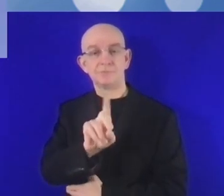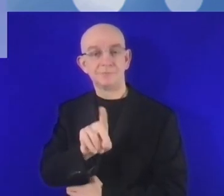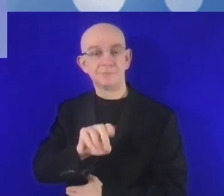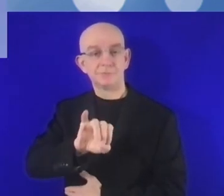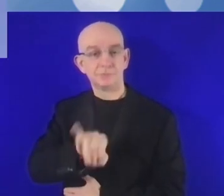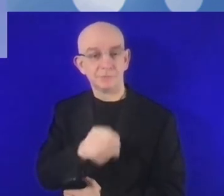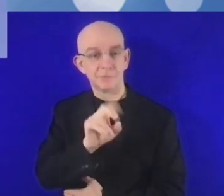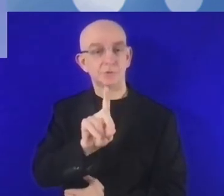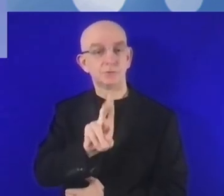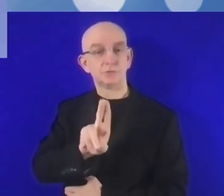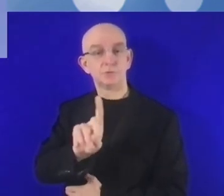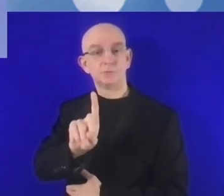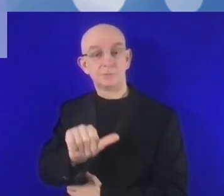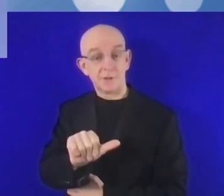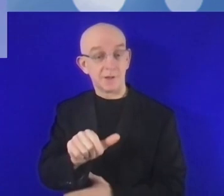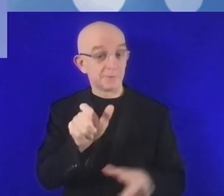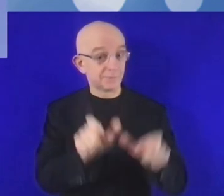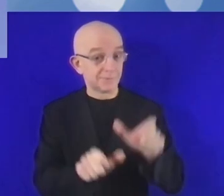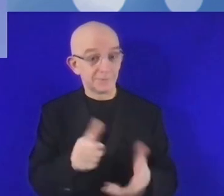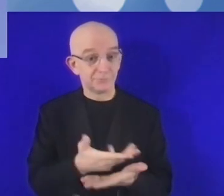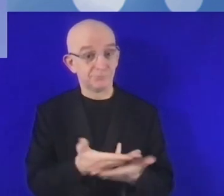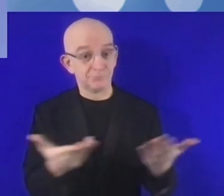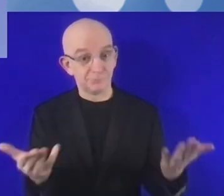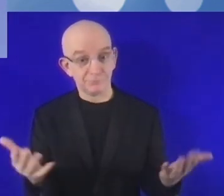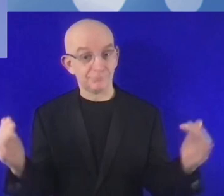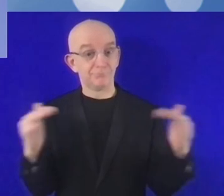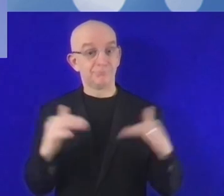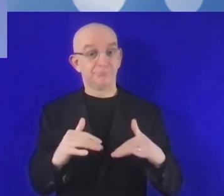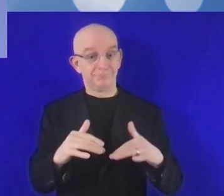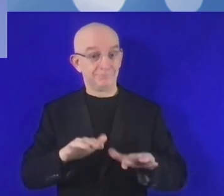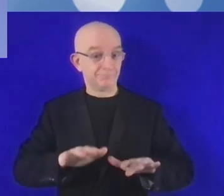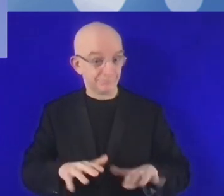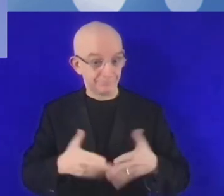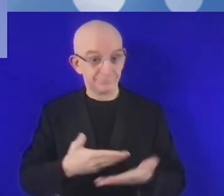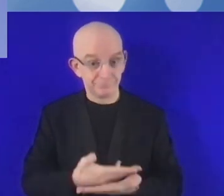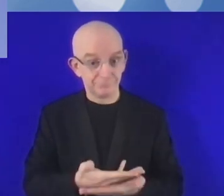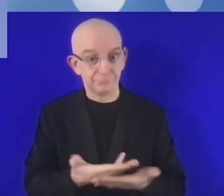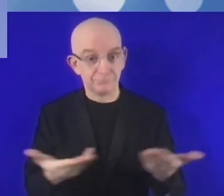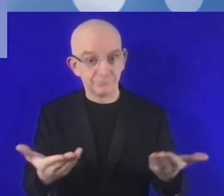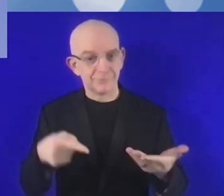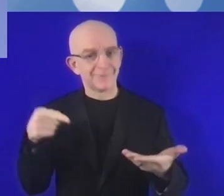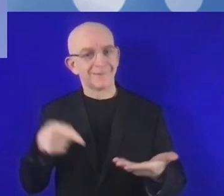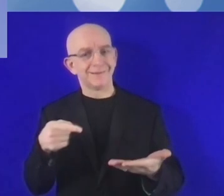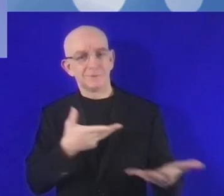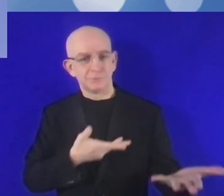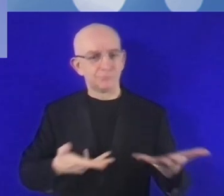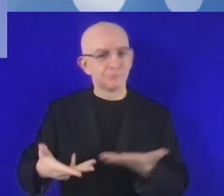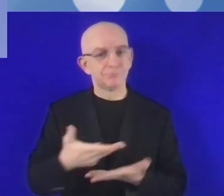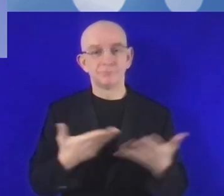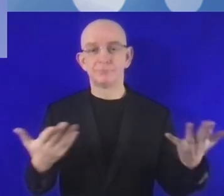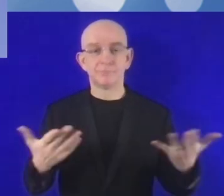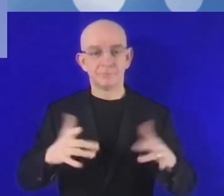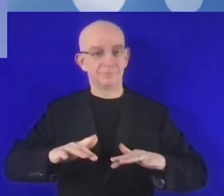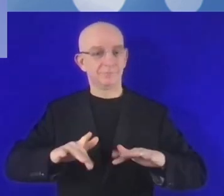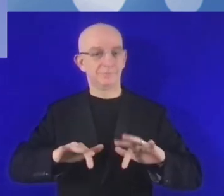event about the digital world. The headline of this year's UN Internet Governance